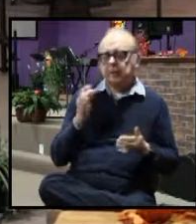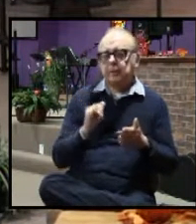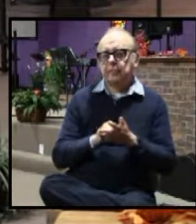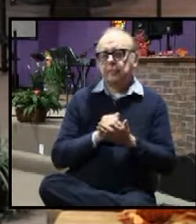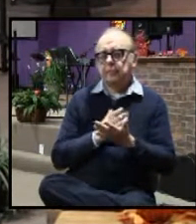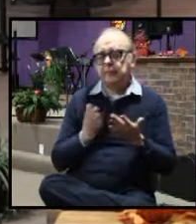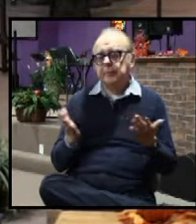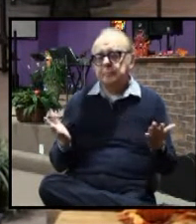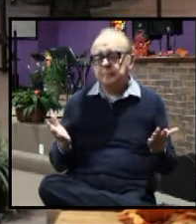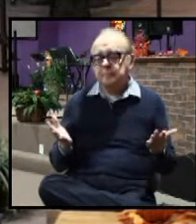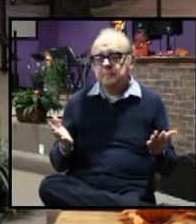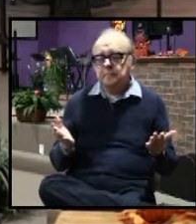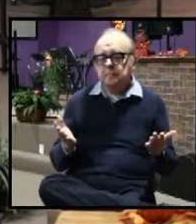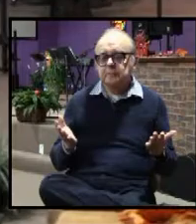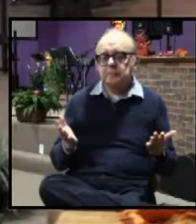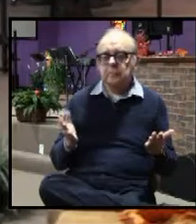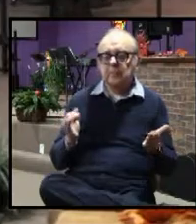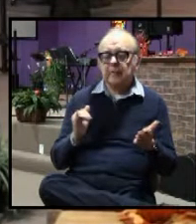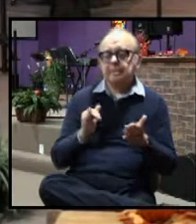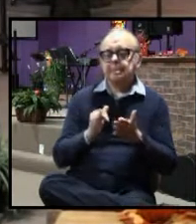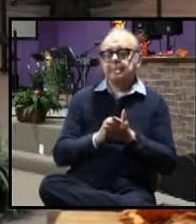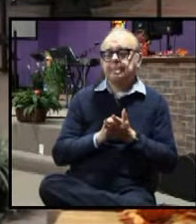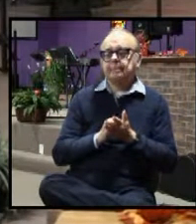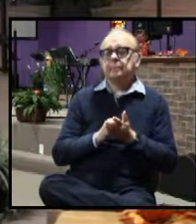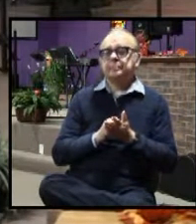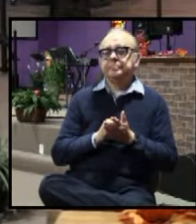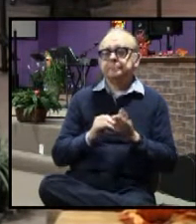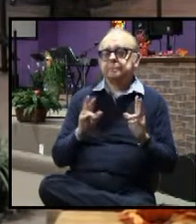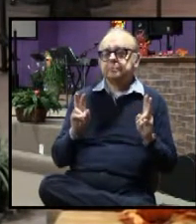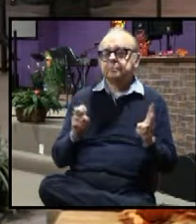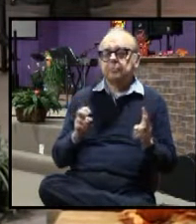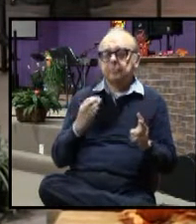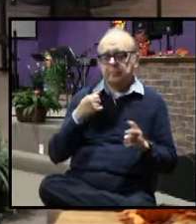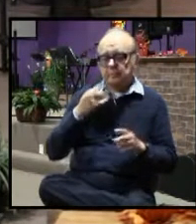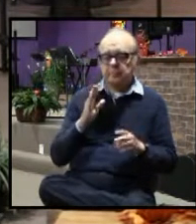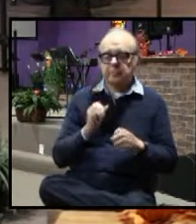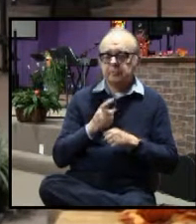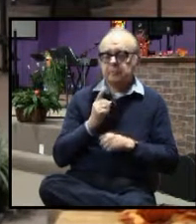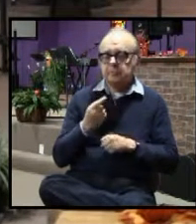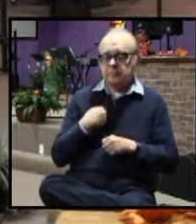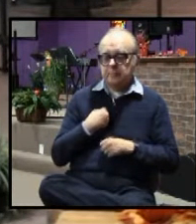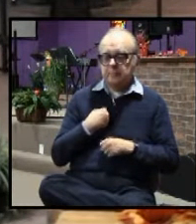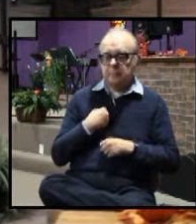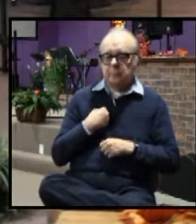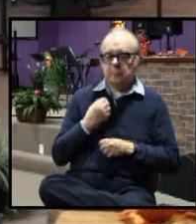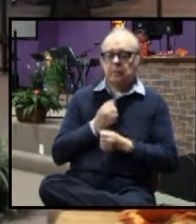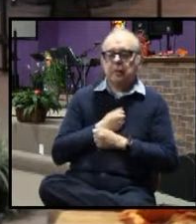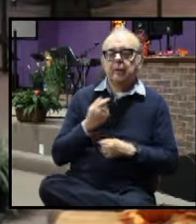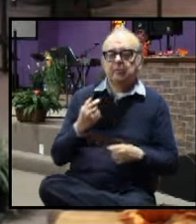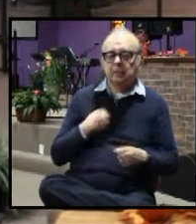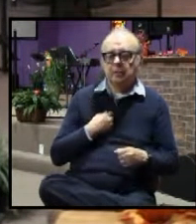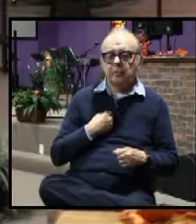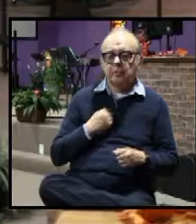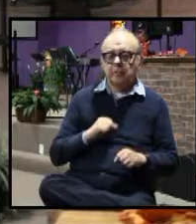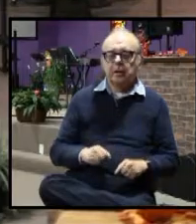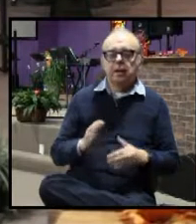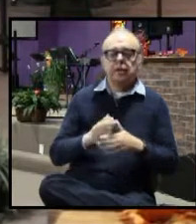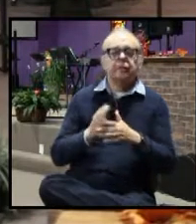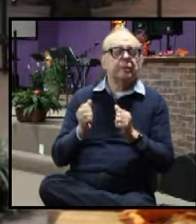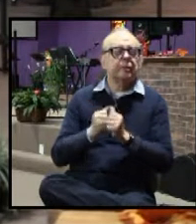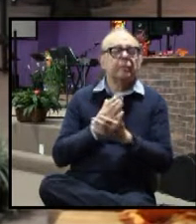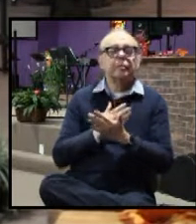you need to understand something. And that is this. If God created me to love me, can